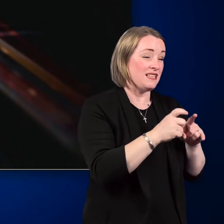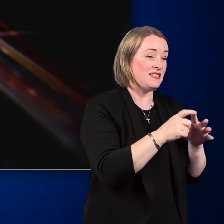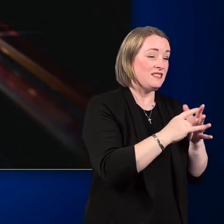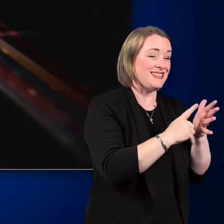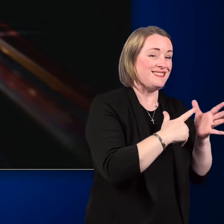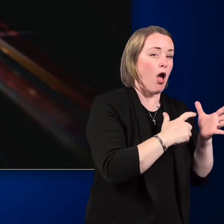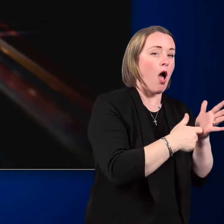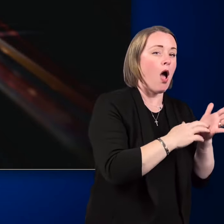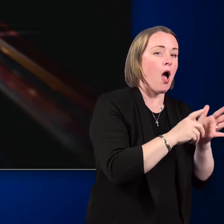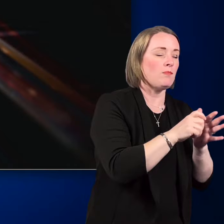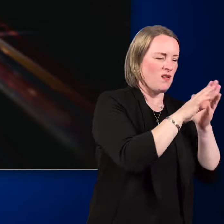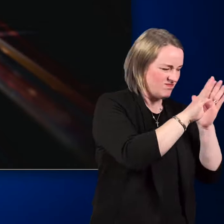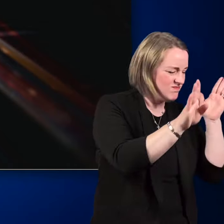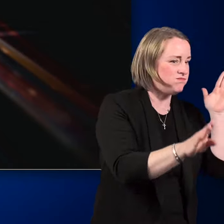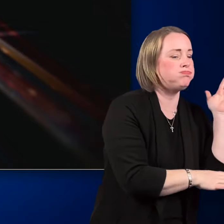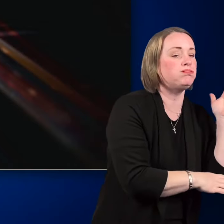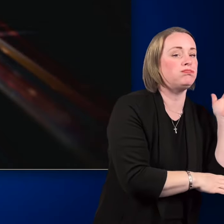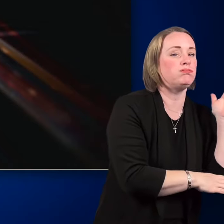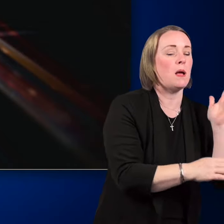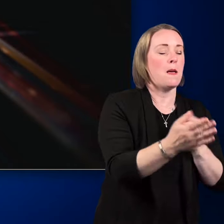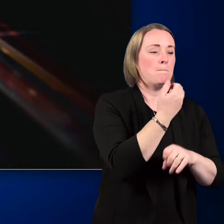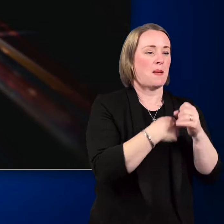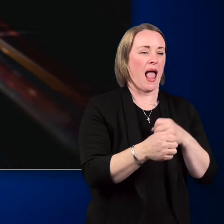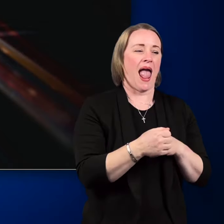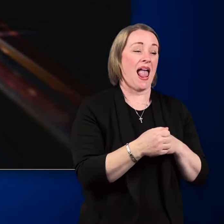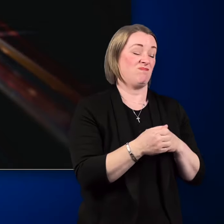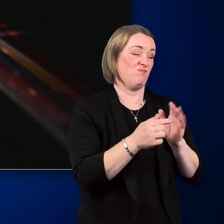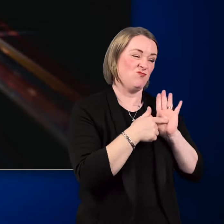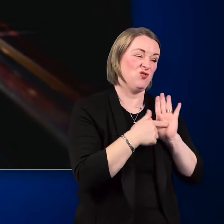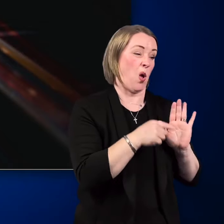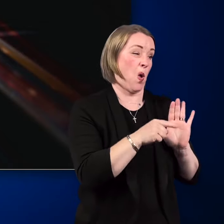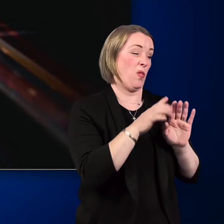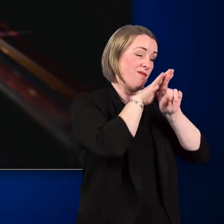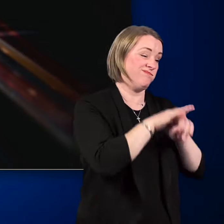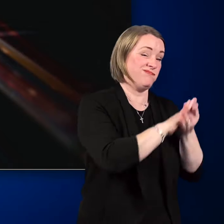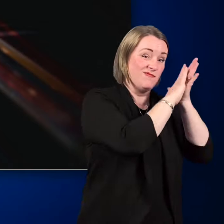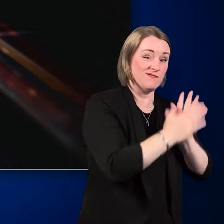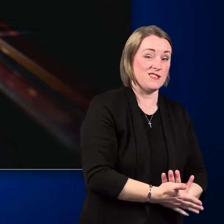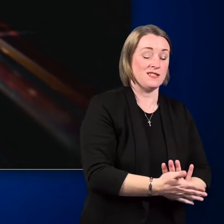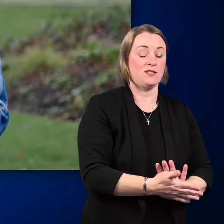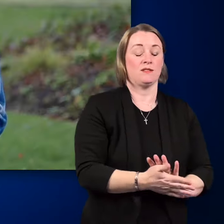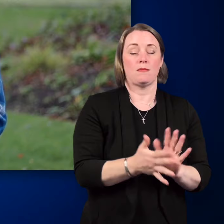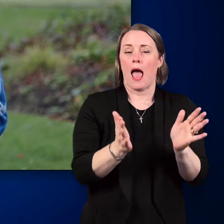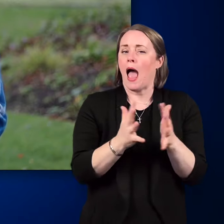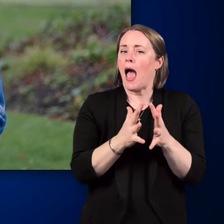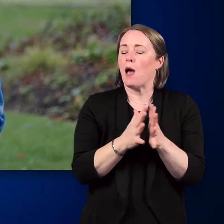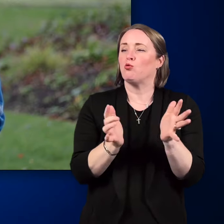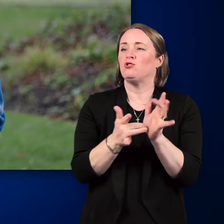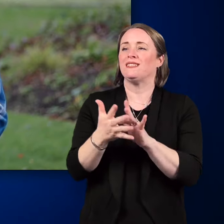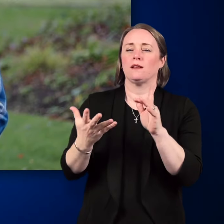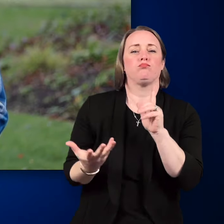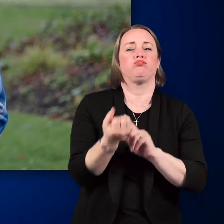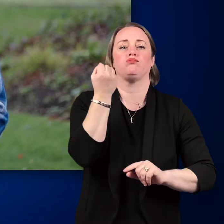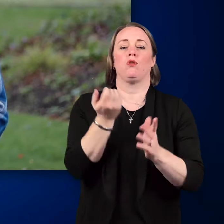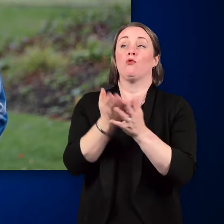public spectacle of them, triumphing over them by the cross. It's talking about the work